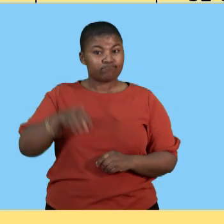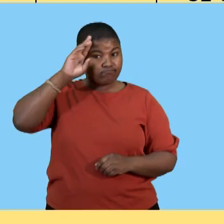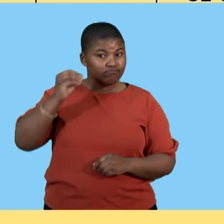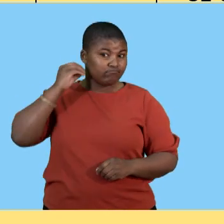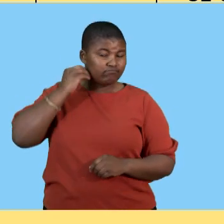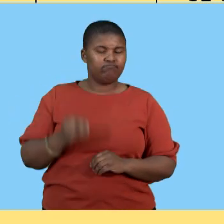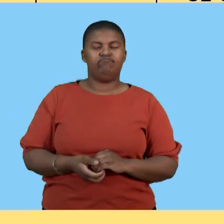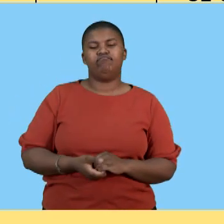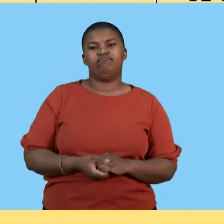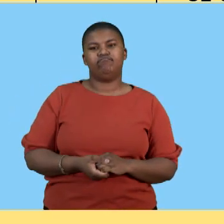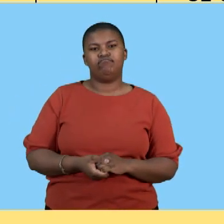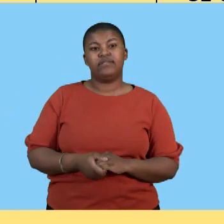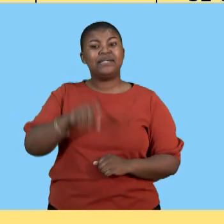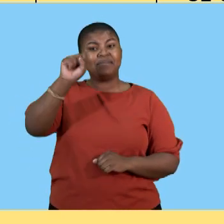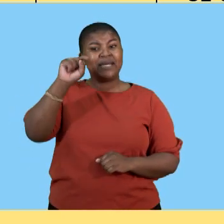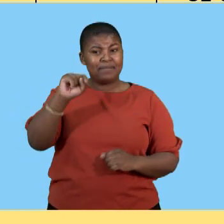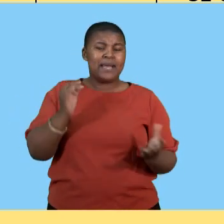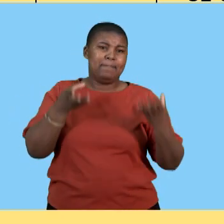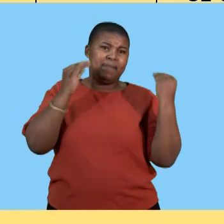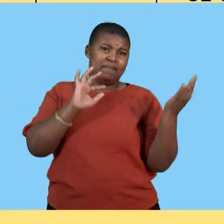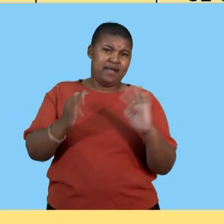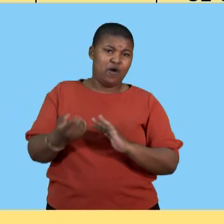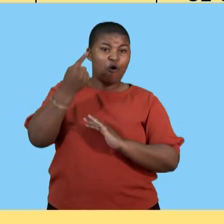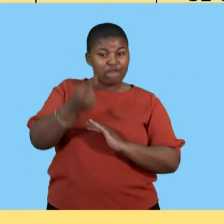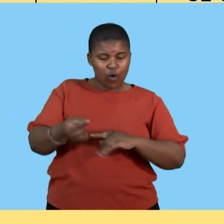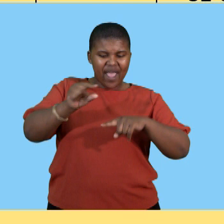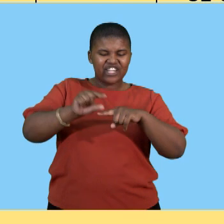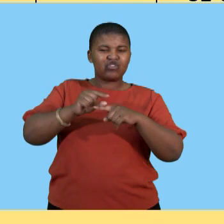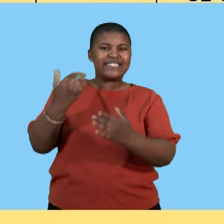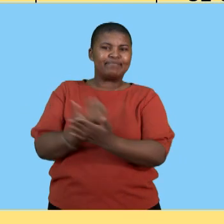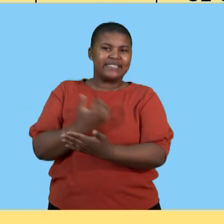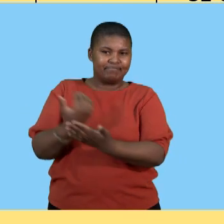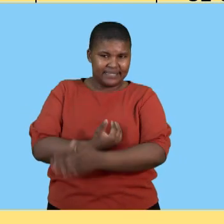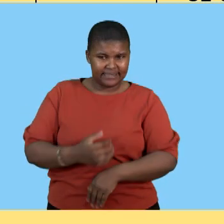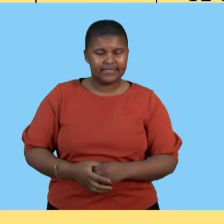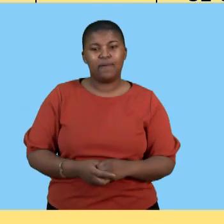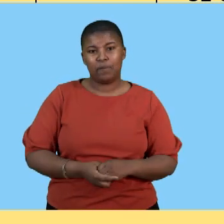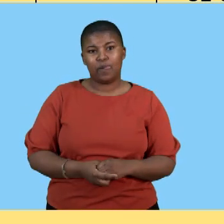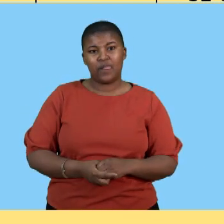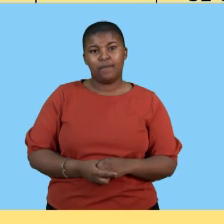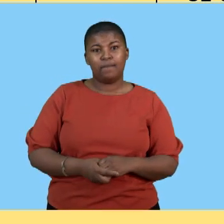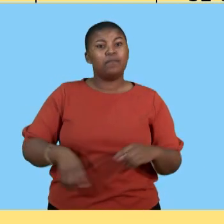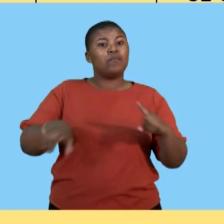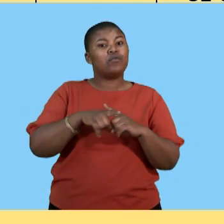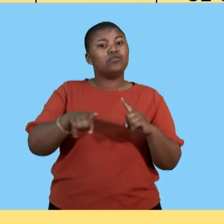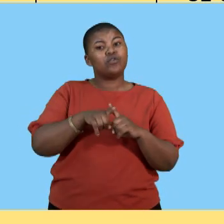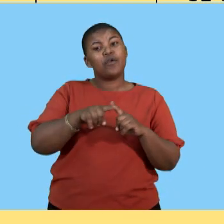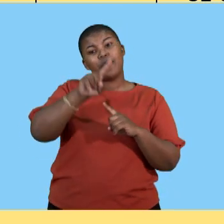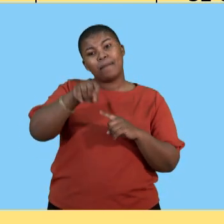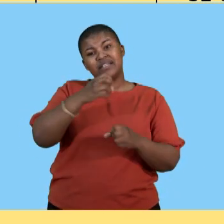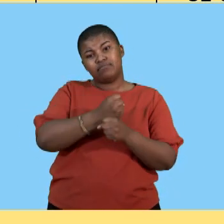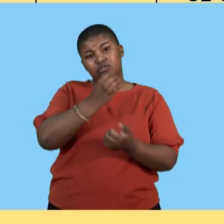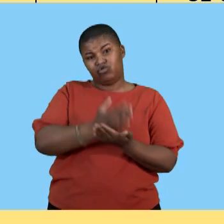12,600. You remember this one. So that is how you then record it. The amount from the trial balance plus the amount that